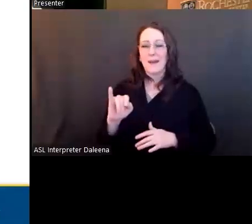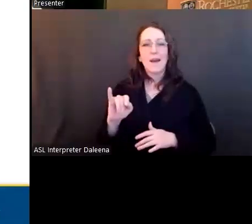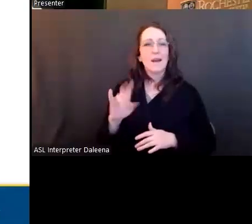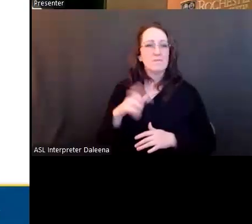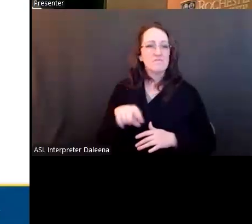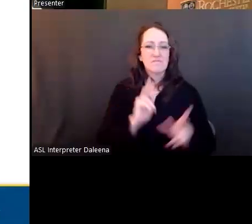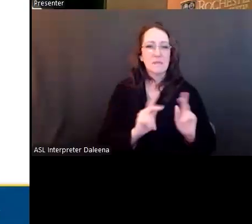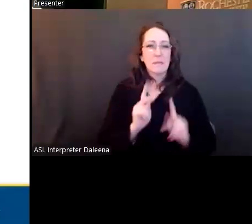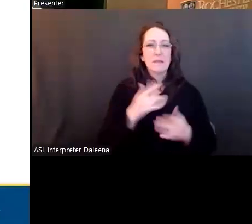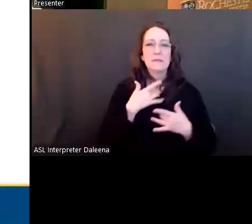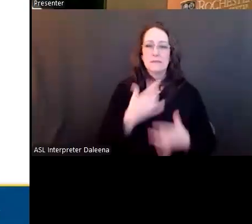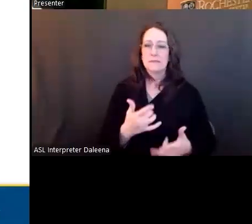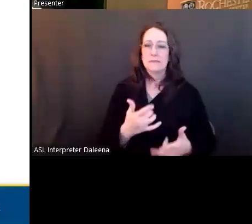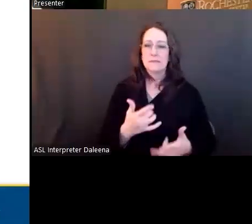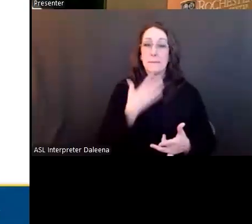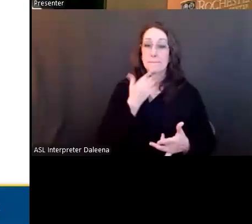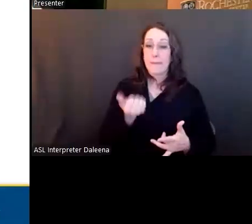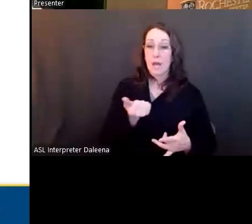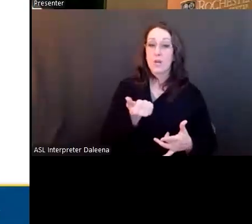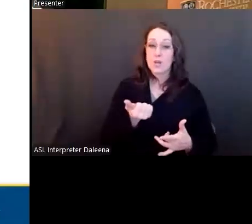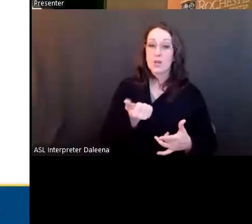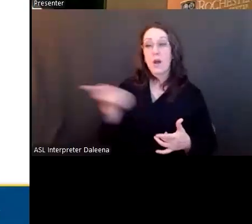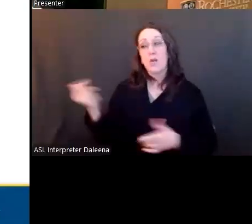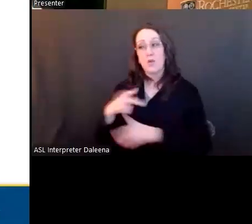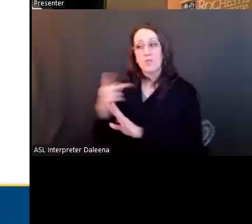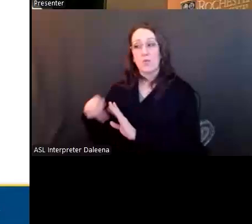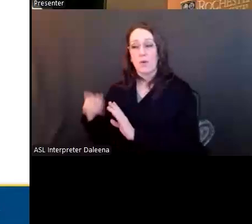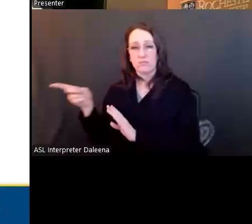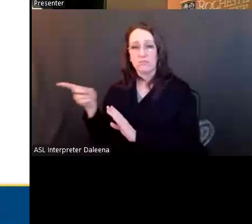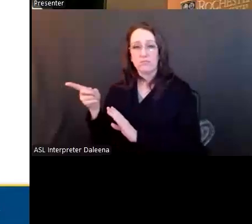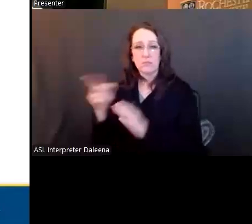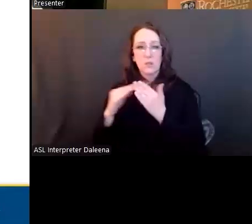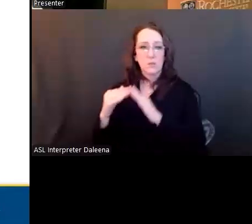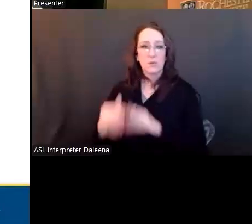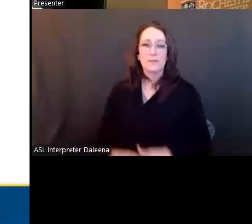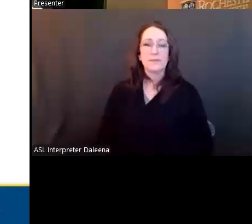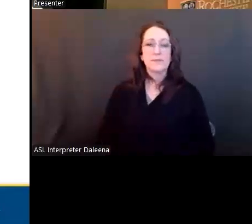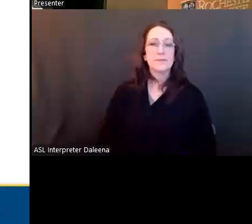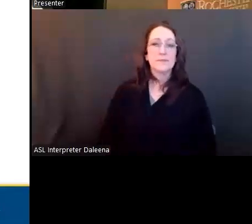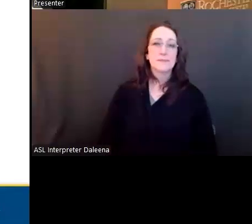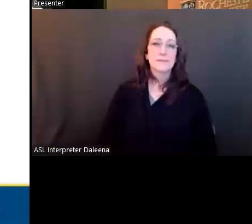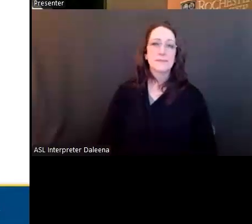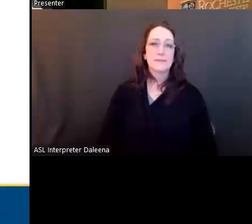individuals typically will do better in other programs within our community.